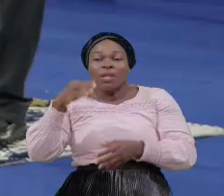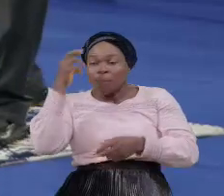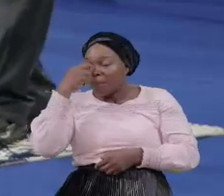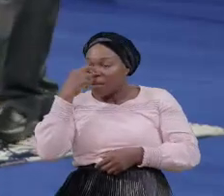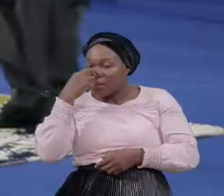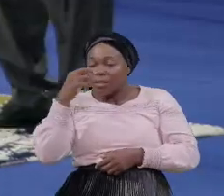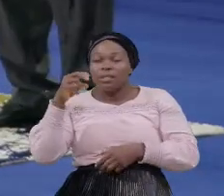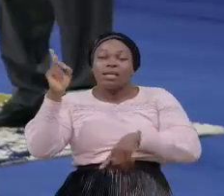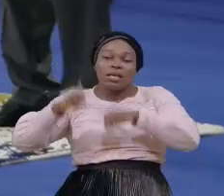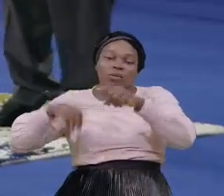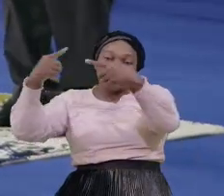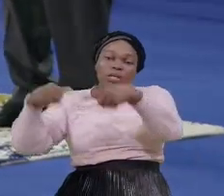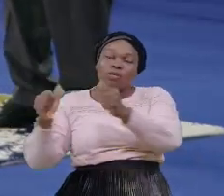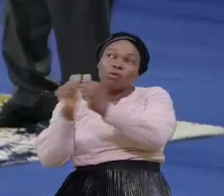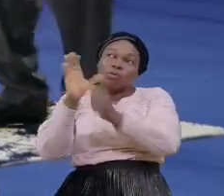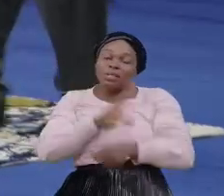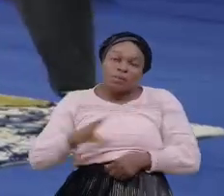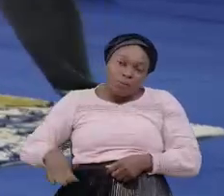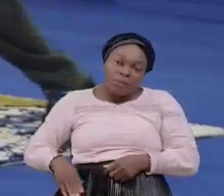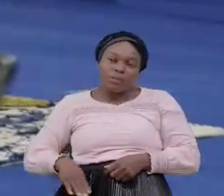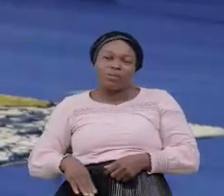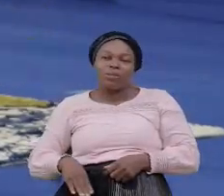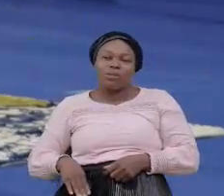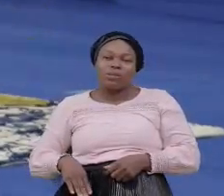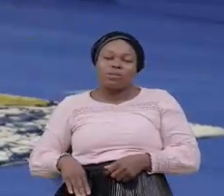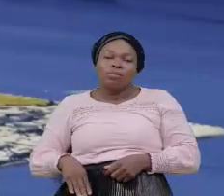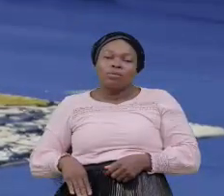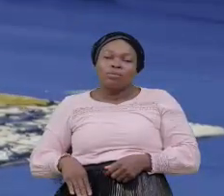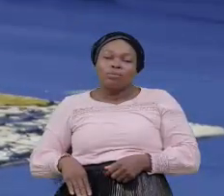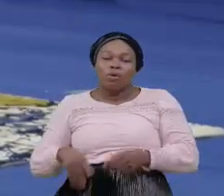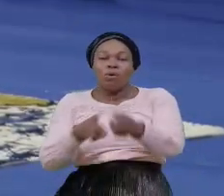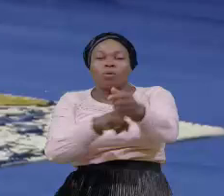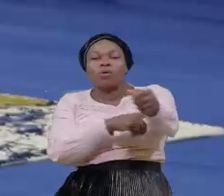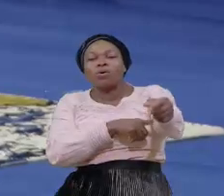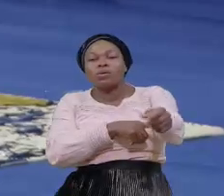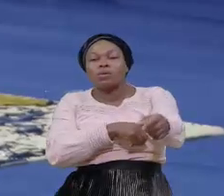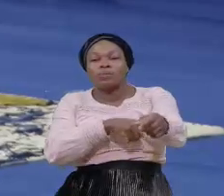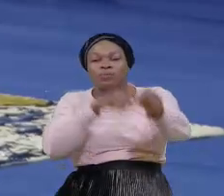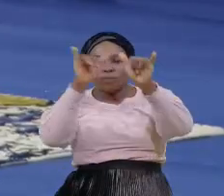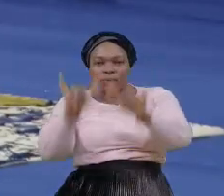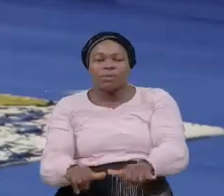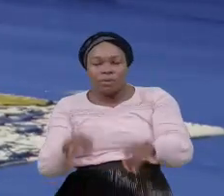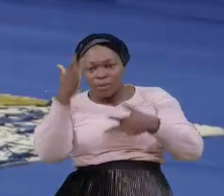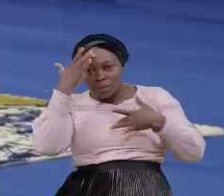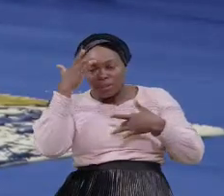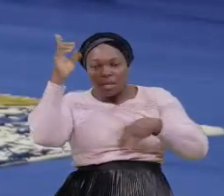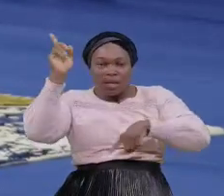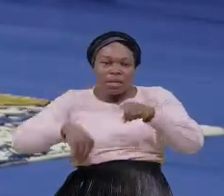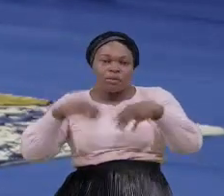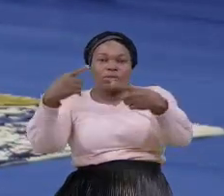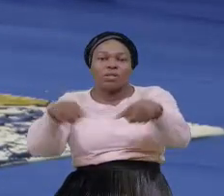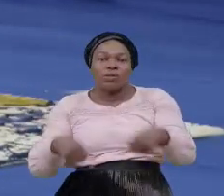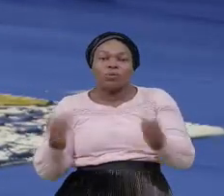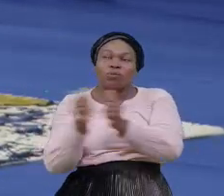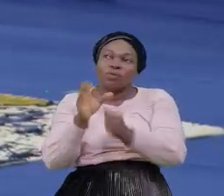argue with Christ. Long-standing sicknesses cannot argue with Christ. He said,